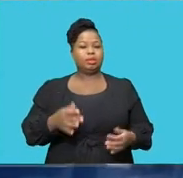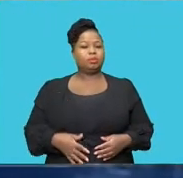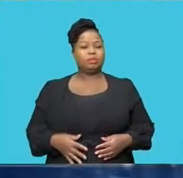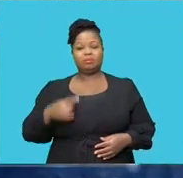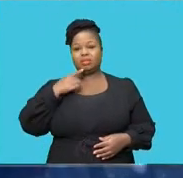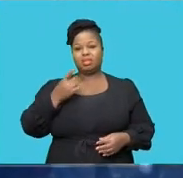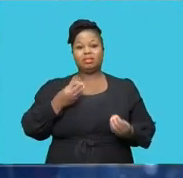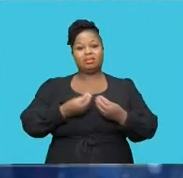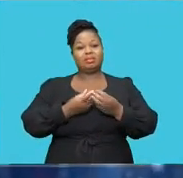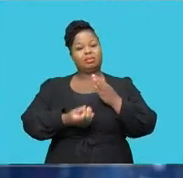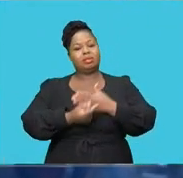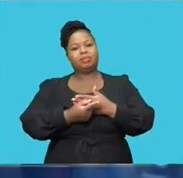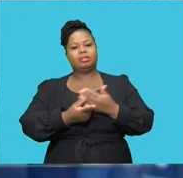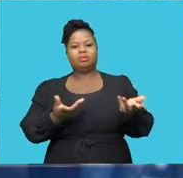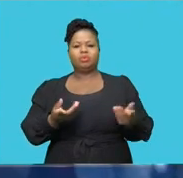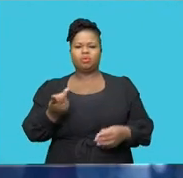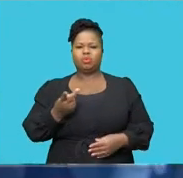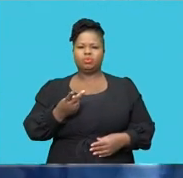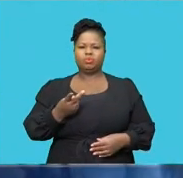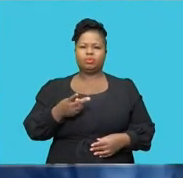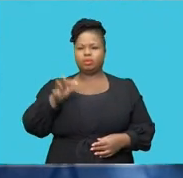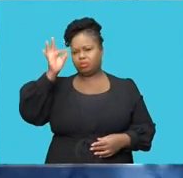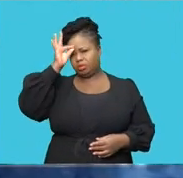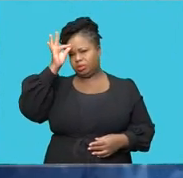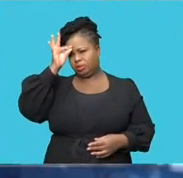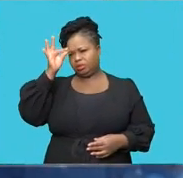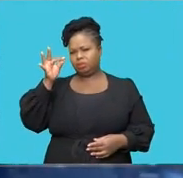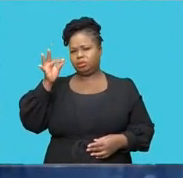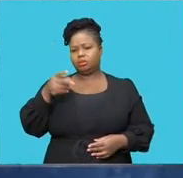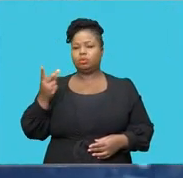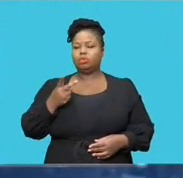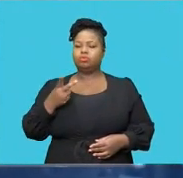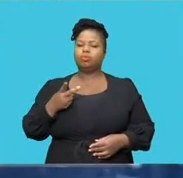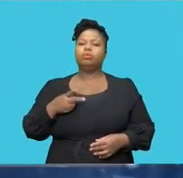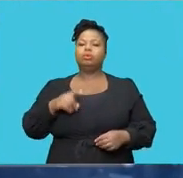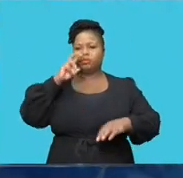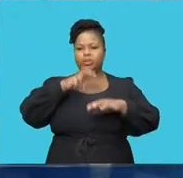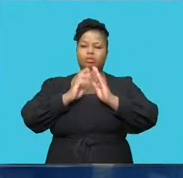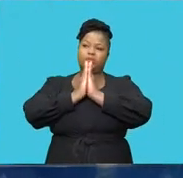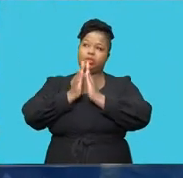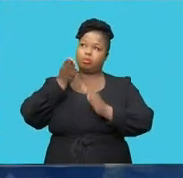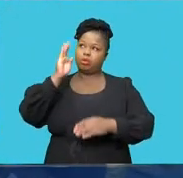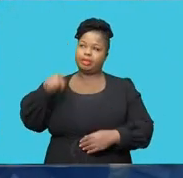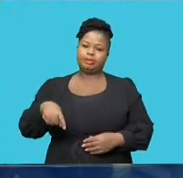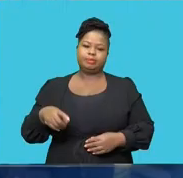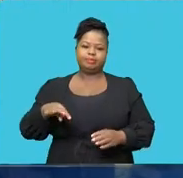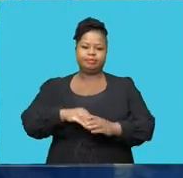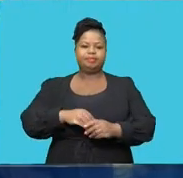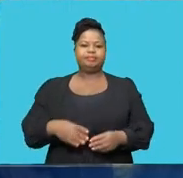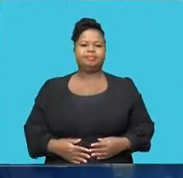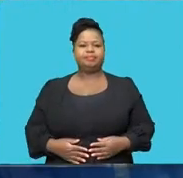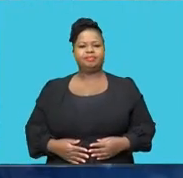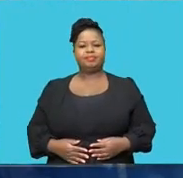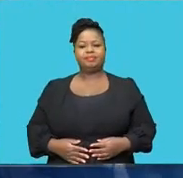into ezenzakalayo. So uma wehlala amapolisa uthole usizo uthandazo kaNkulunkulu buya, hayi kuyinto enhle kakhulu. Sesesaba ukuhamba